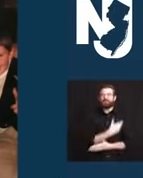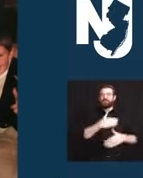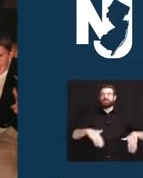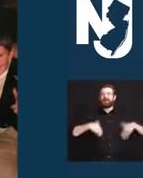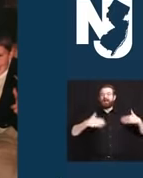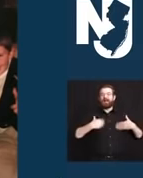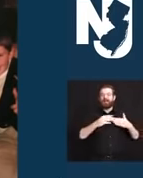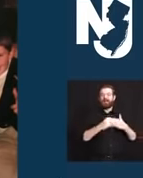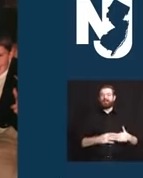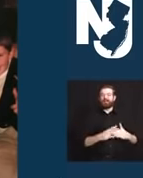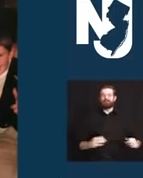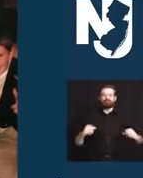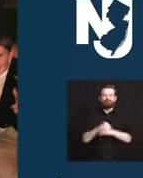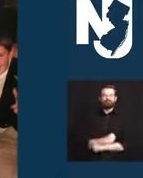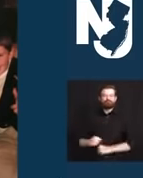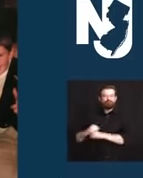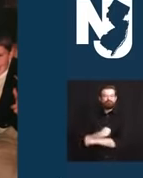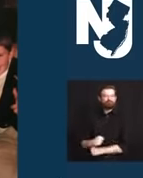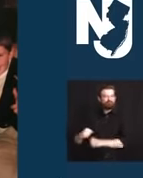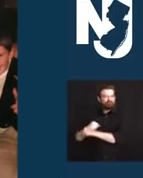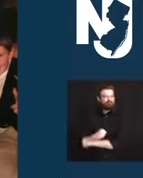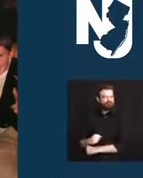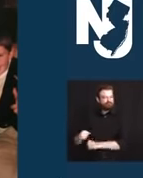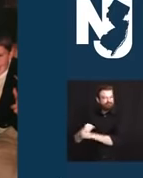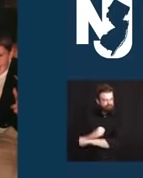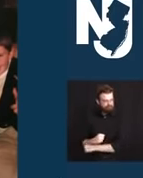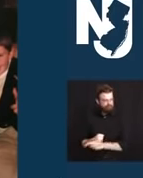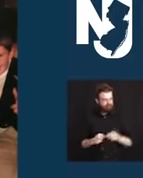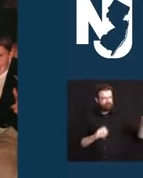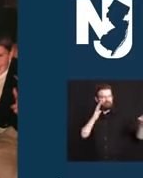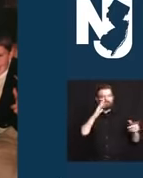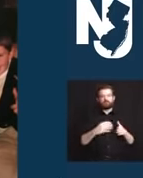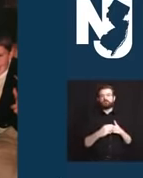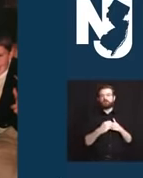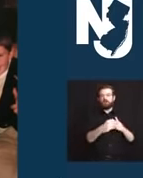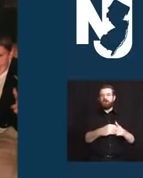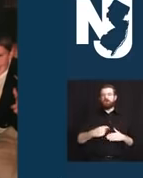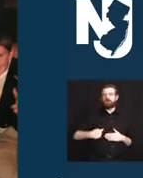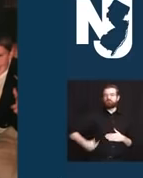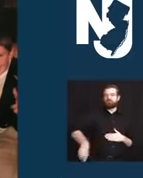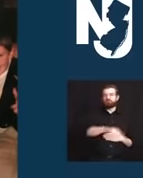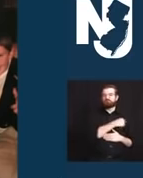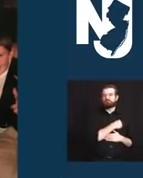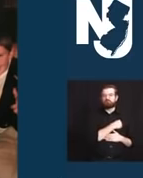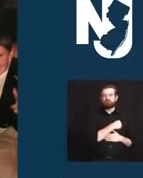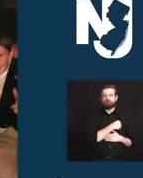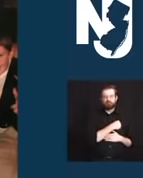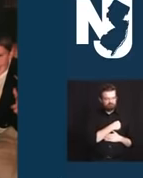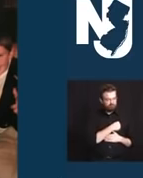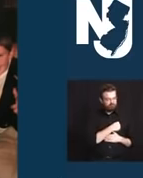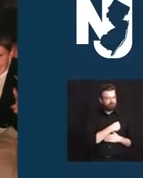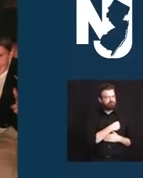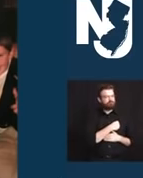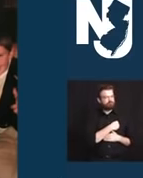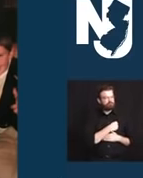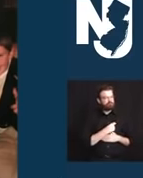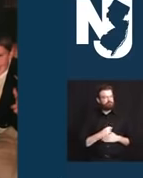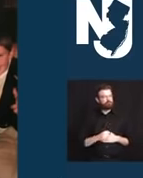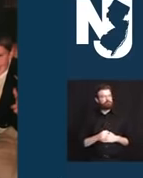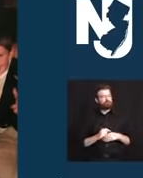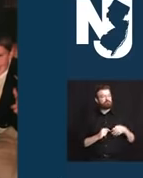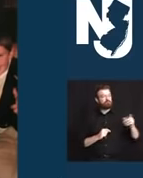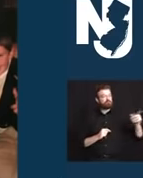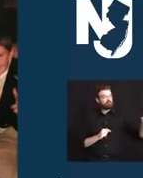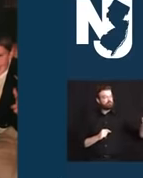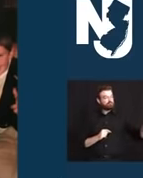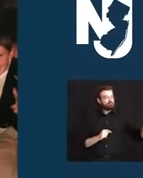will never shy from causing some, as he said, good trouble. In John Lewis's honor, I have ordered